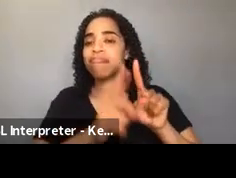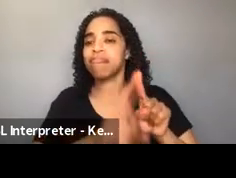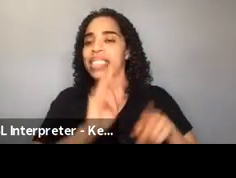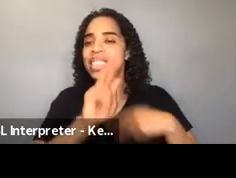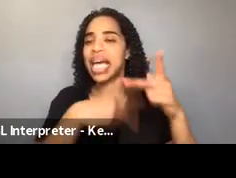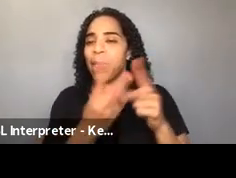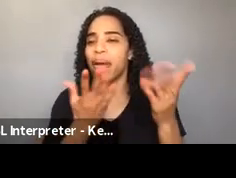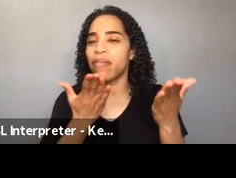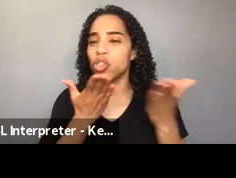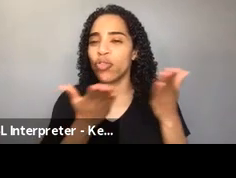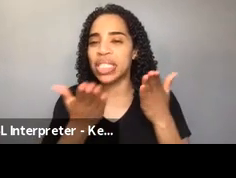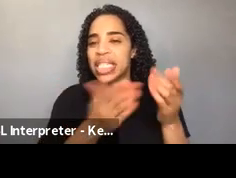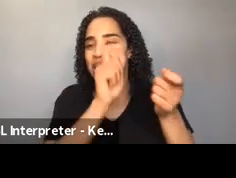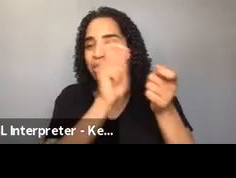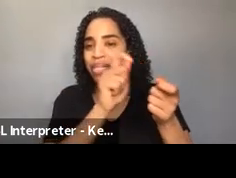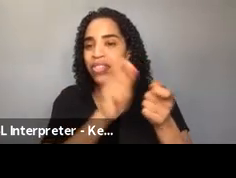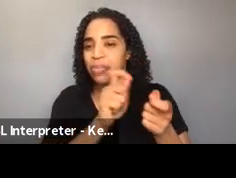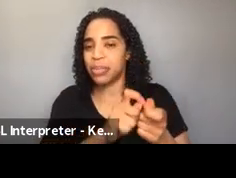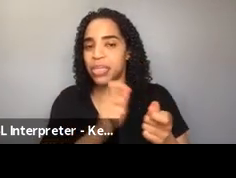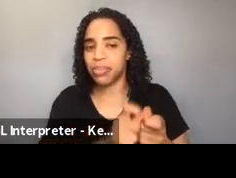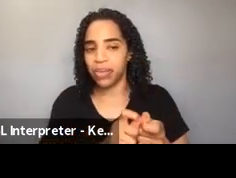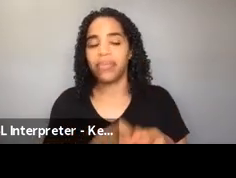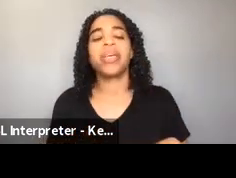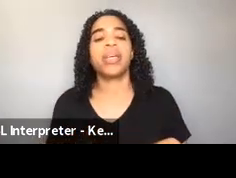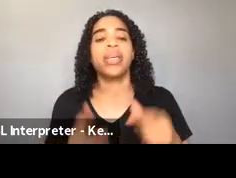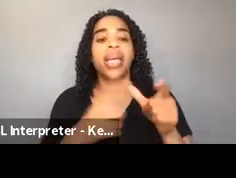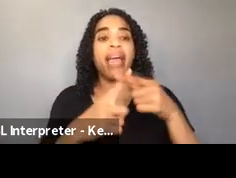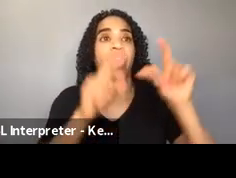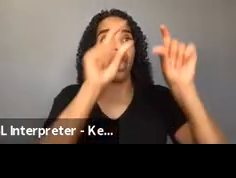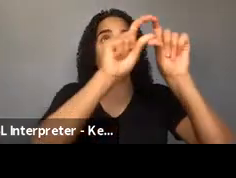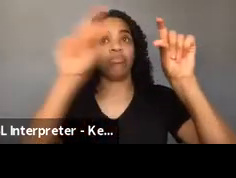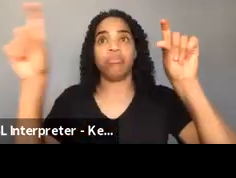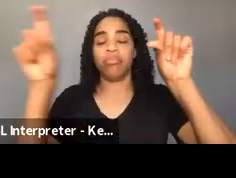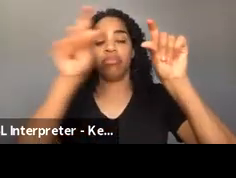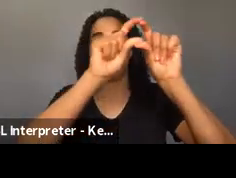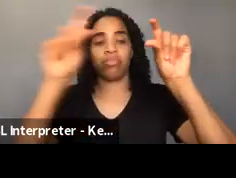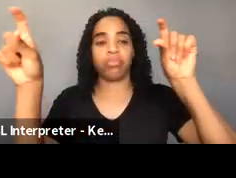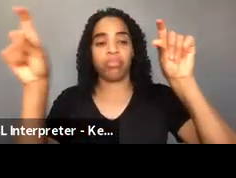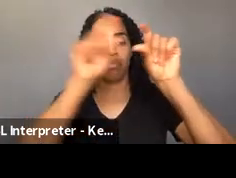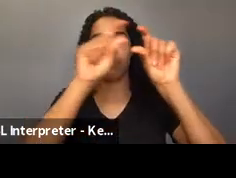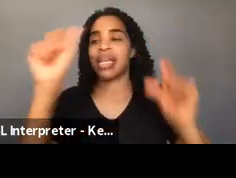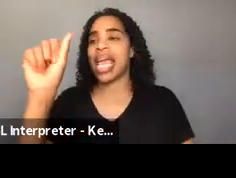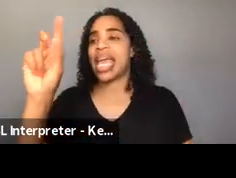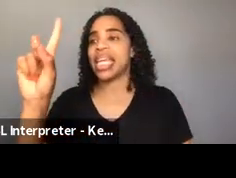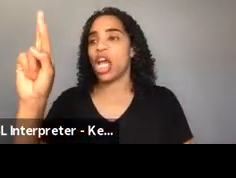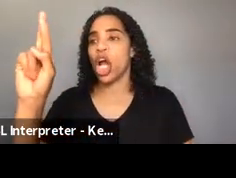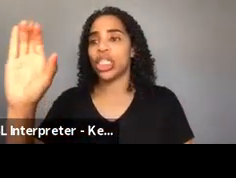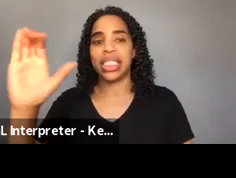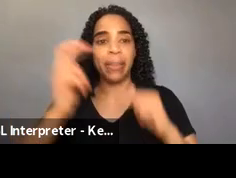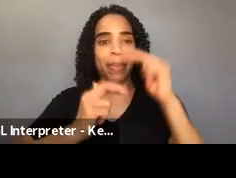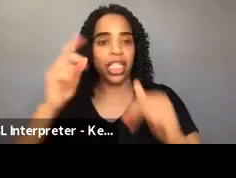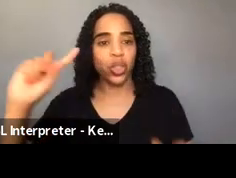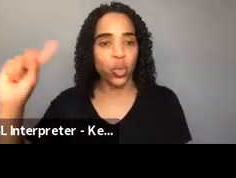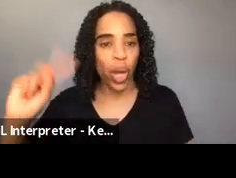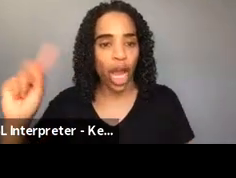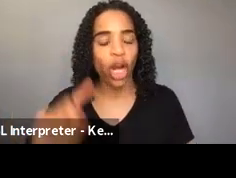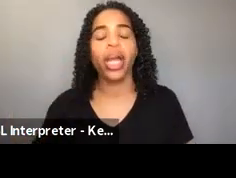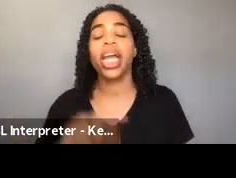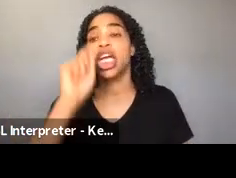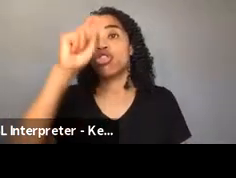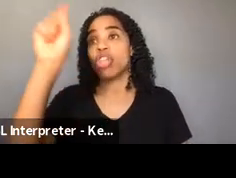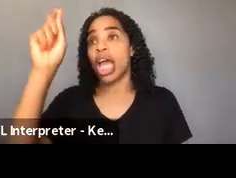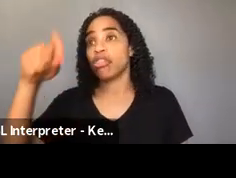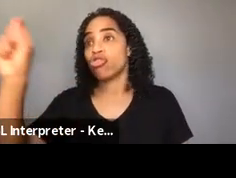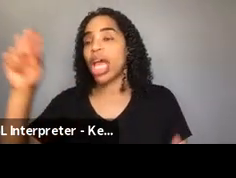listed, and above the ADRC sites are listed, and the check marks indicate